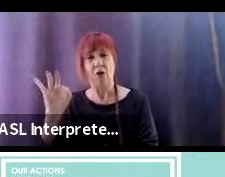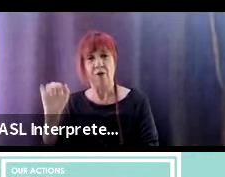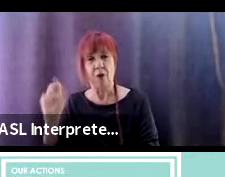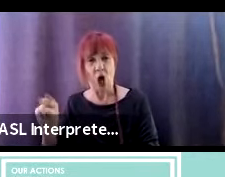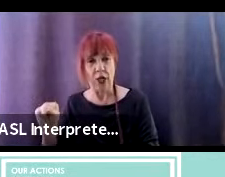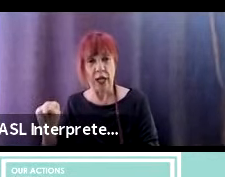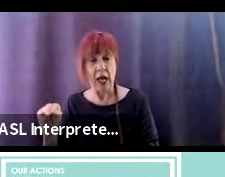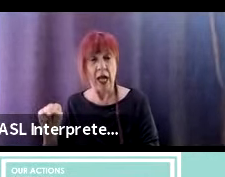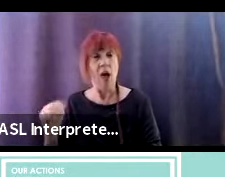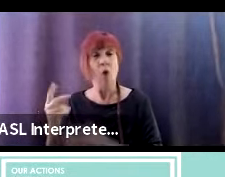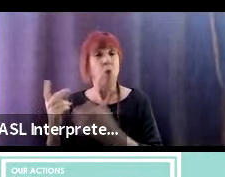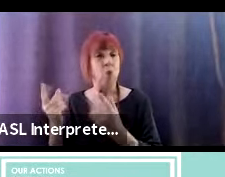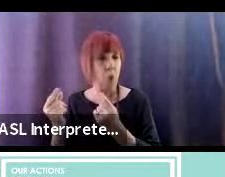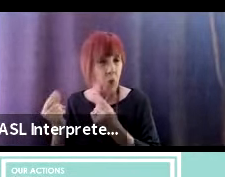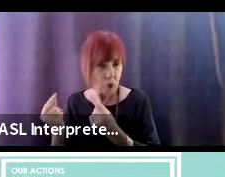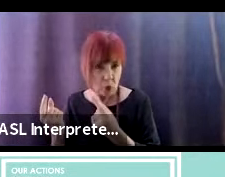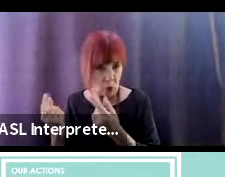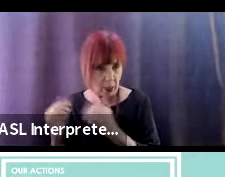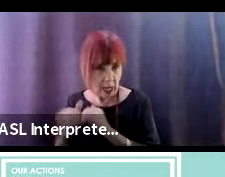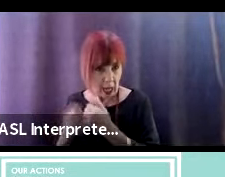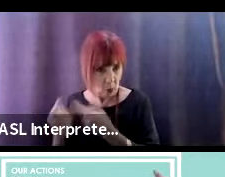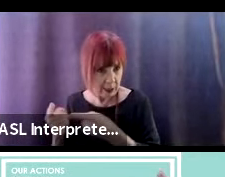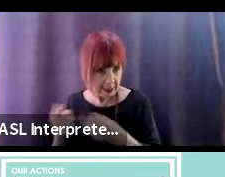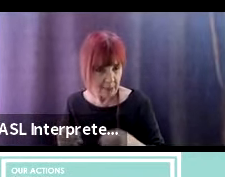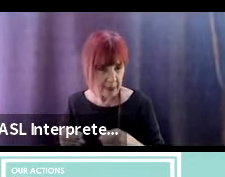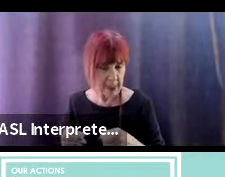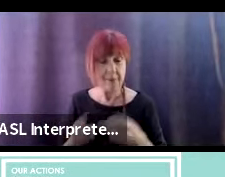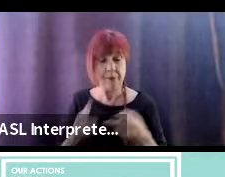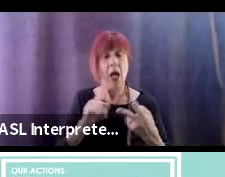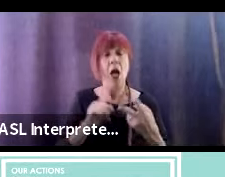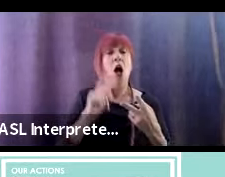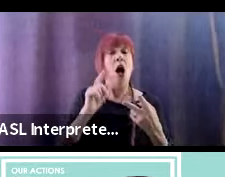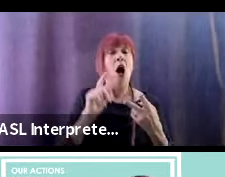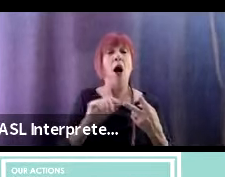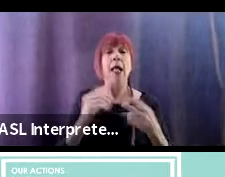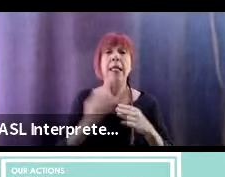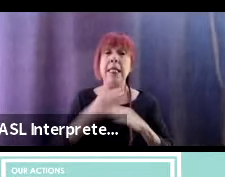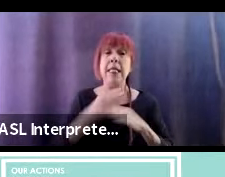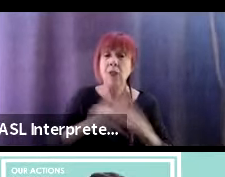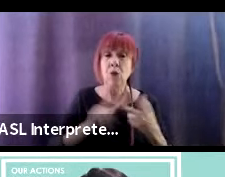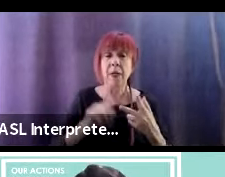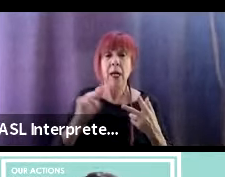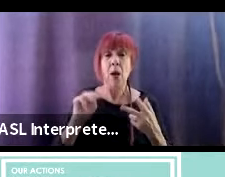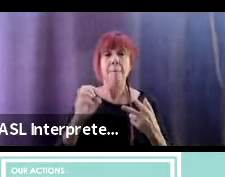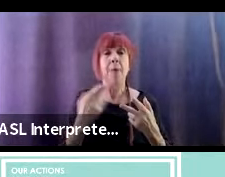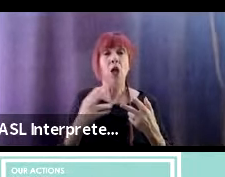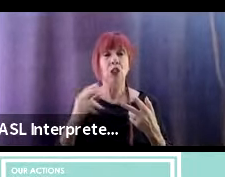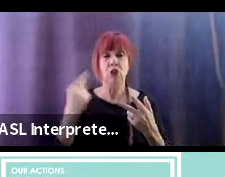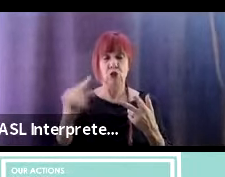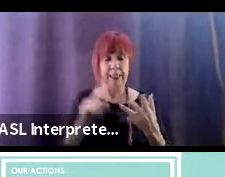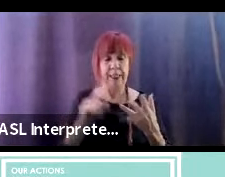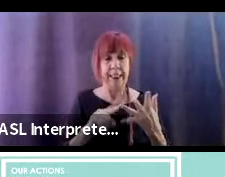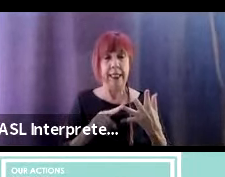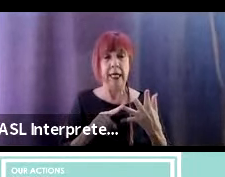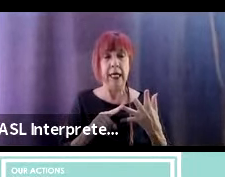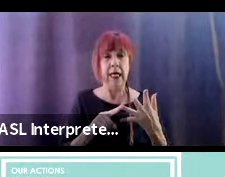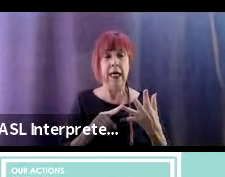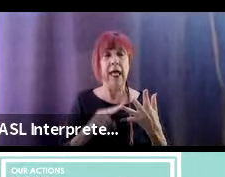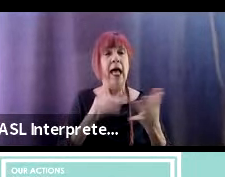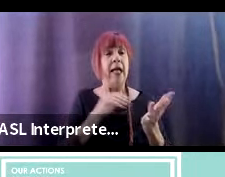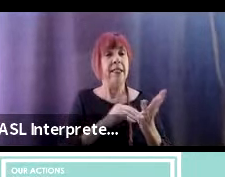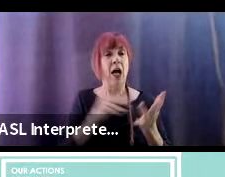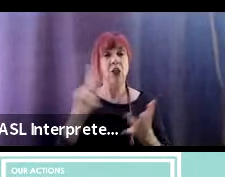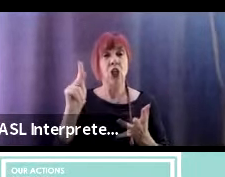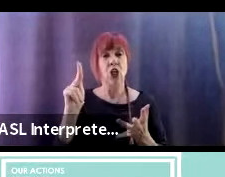we're doing with vaccines, you will hear from Marta Green with GovOps, from Dr.